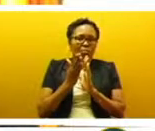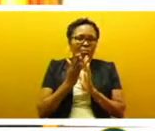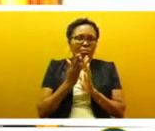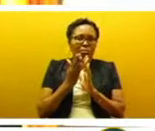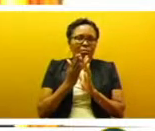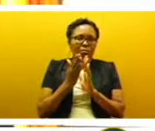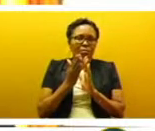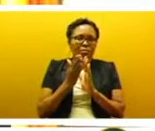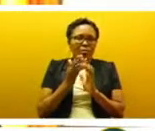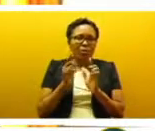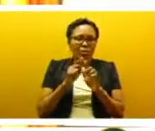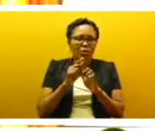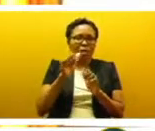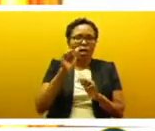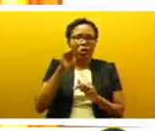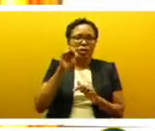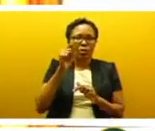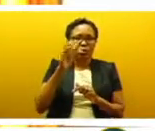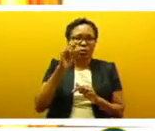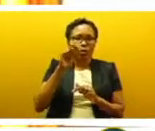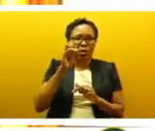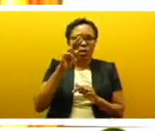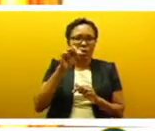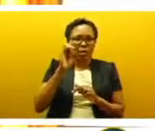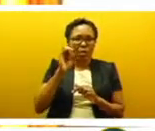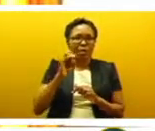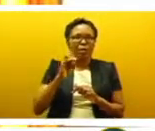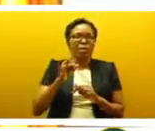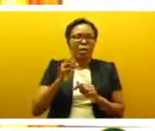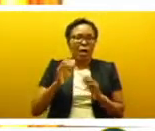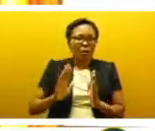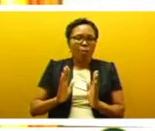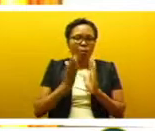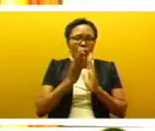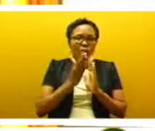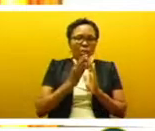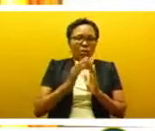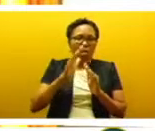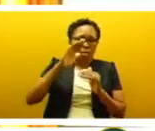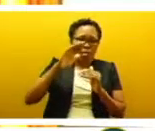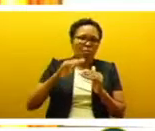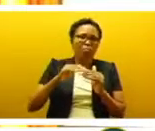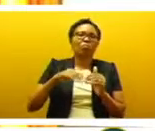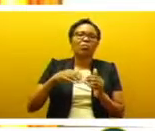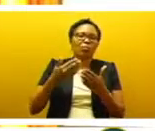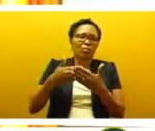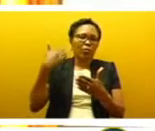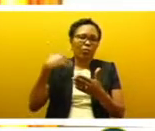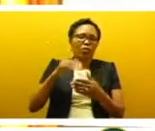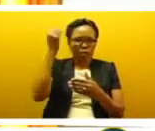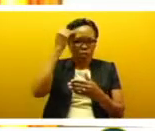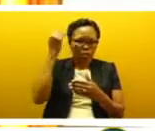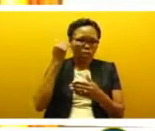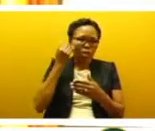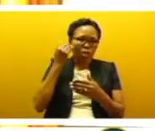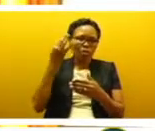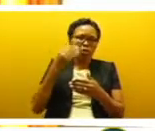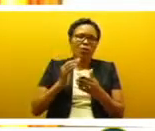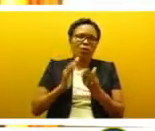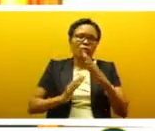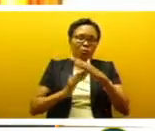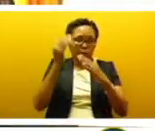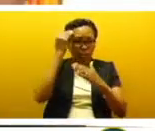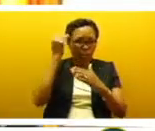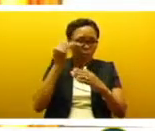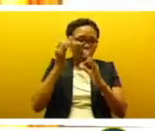the Antonin Scalia's approach, the late judge of the U.S. Supreme Court, the textual and the contextual approach. And if you apply